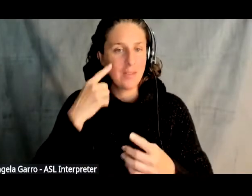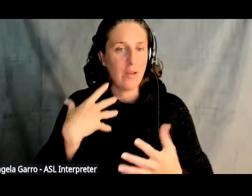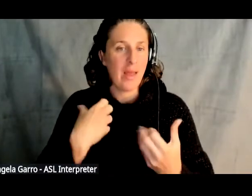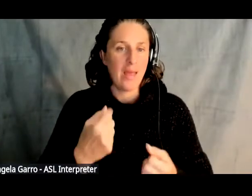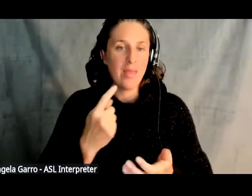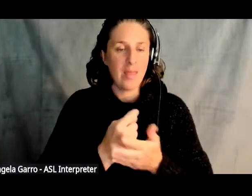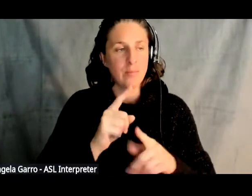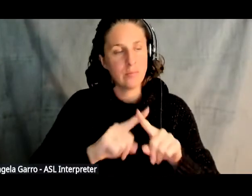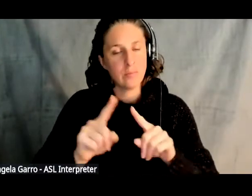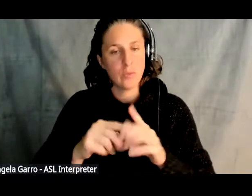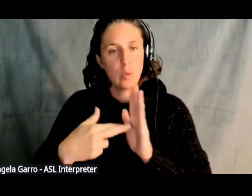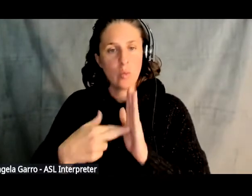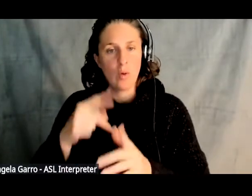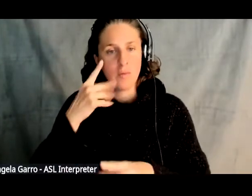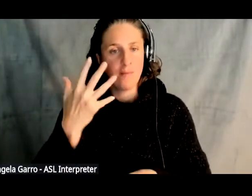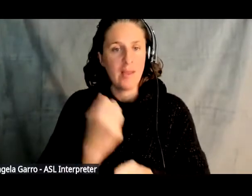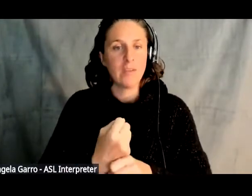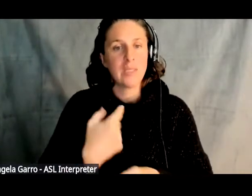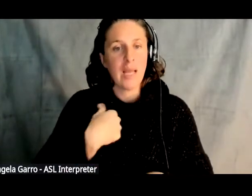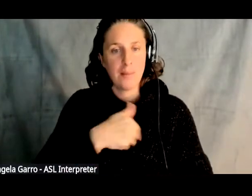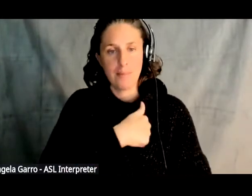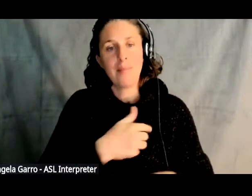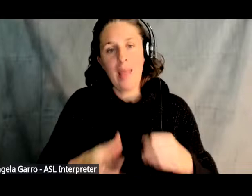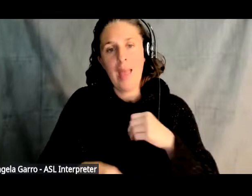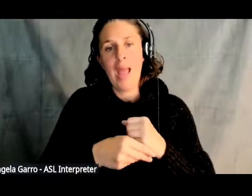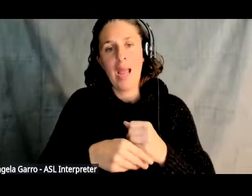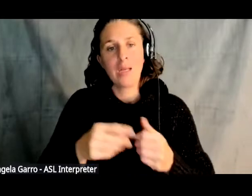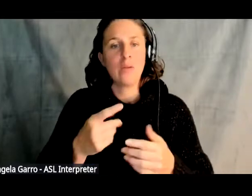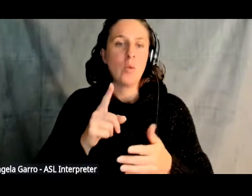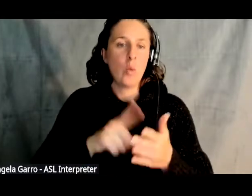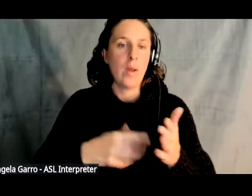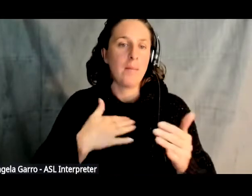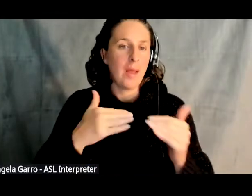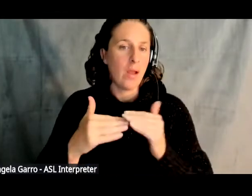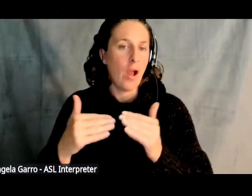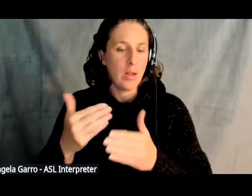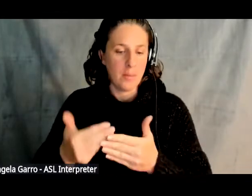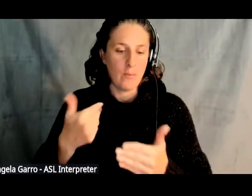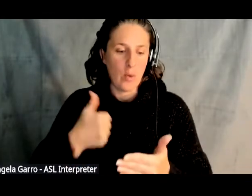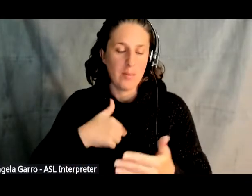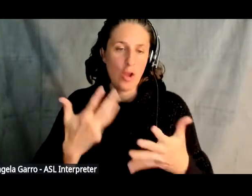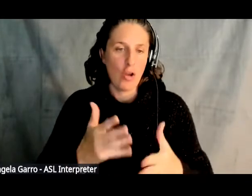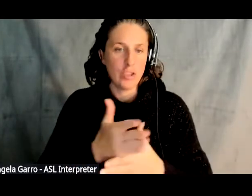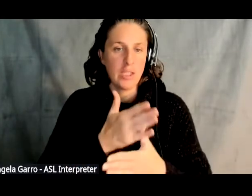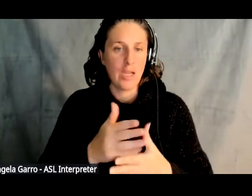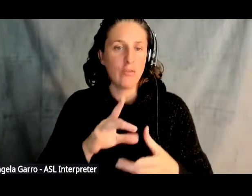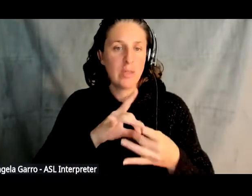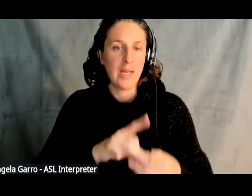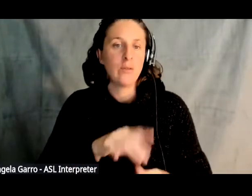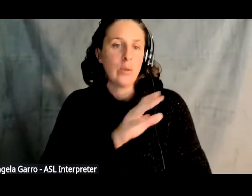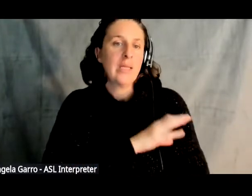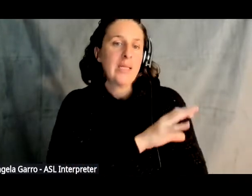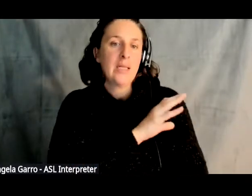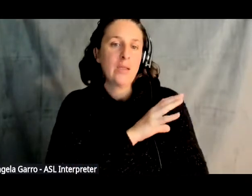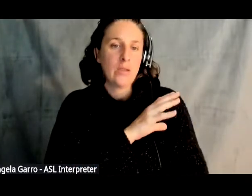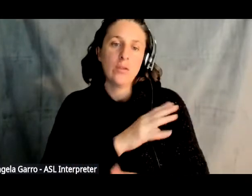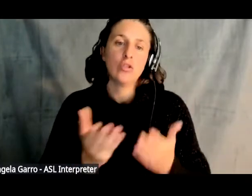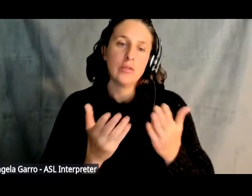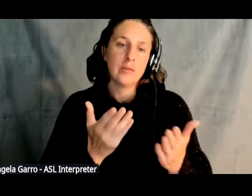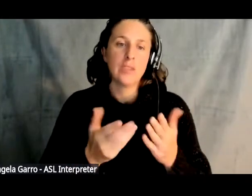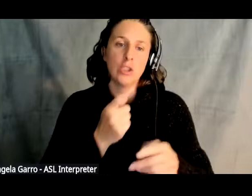years. I am adding to what my colleagues before me have already shared related to the clinical services supervisor